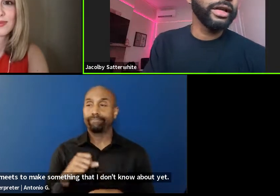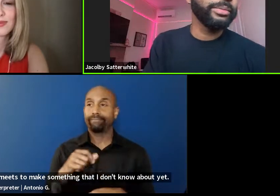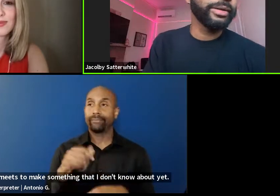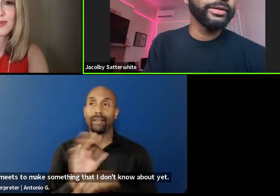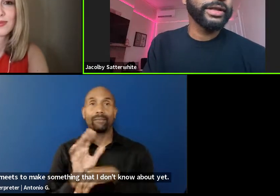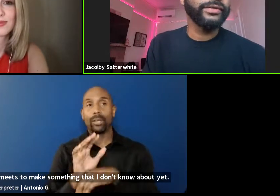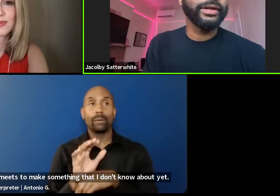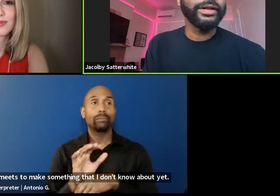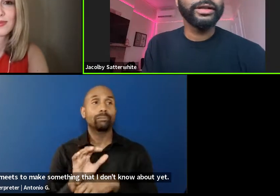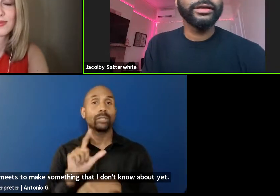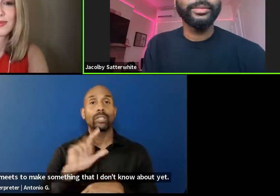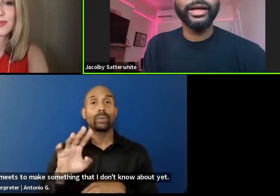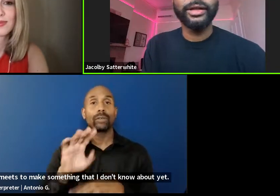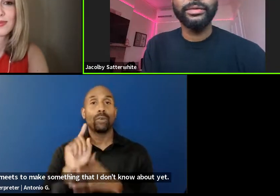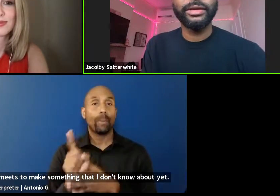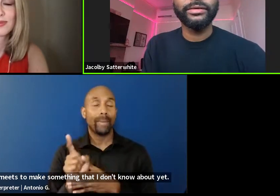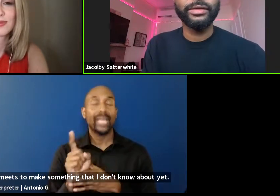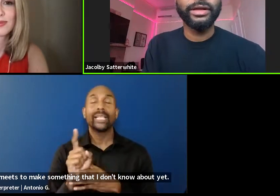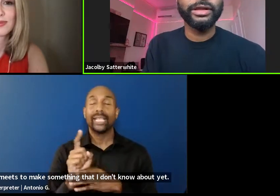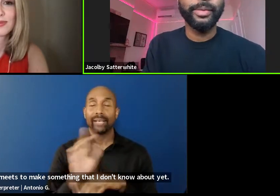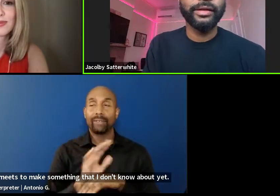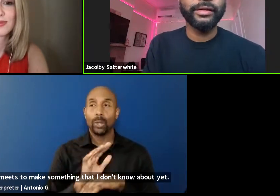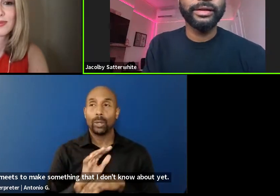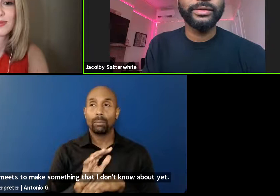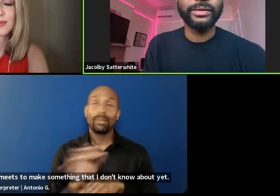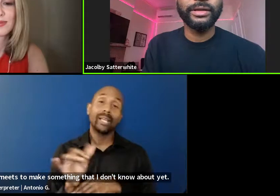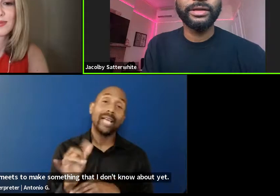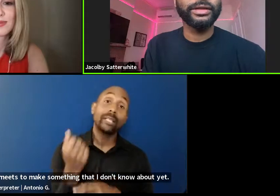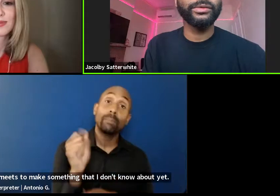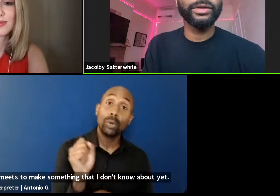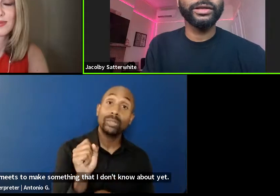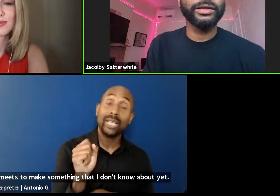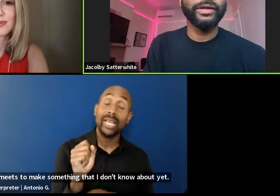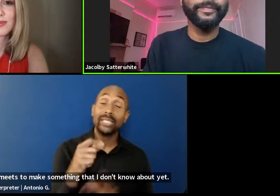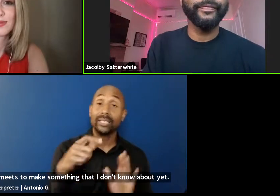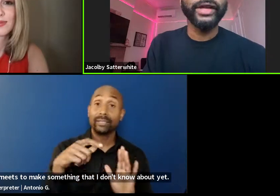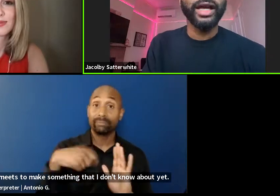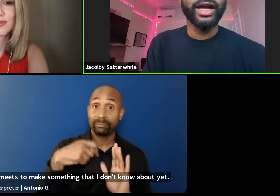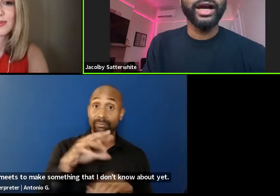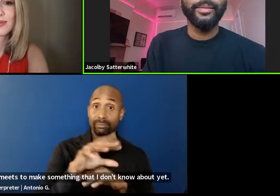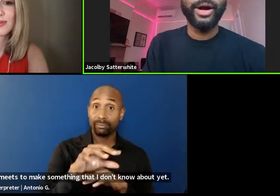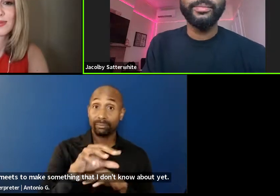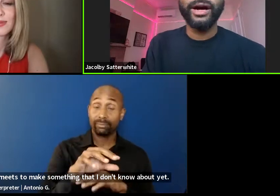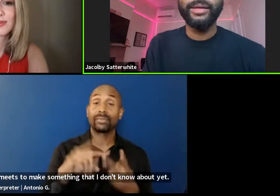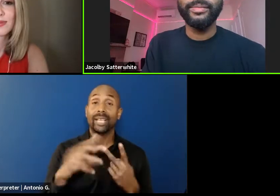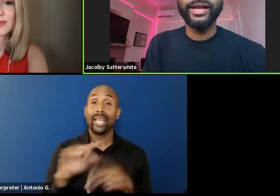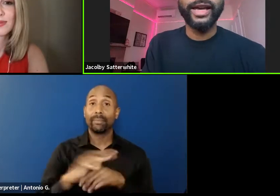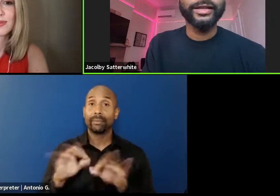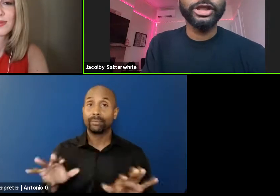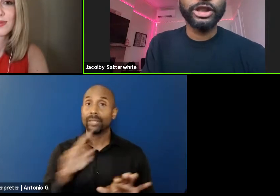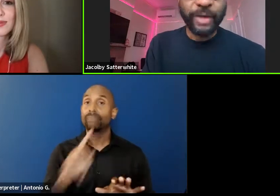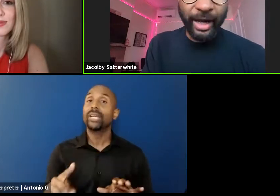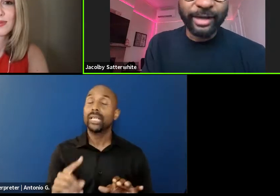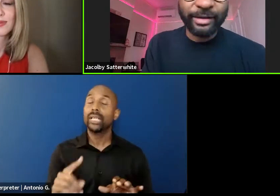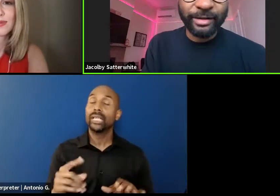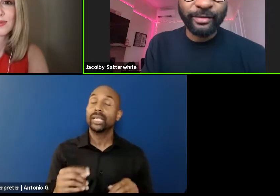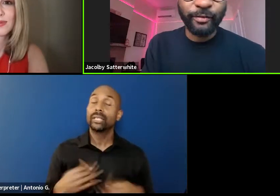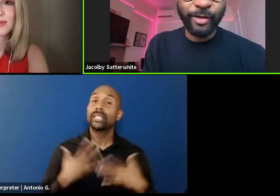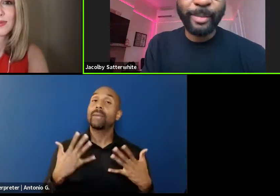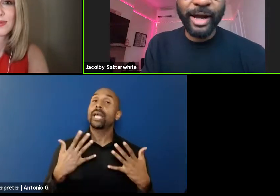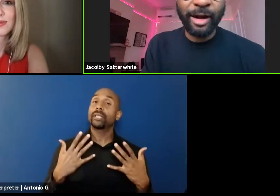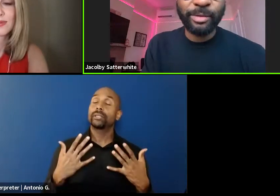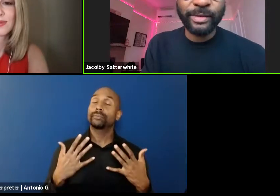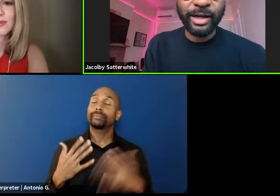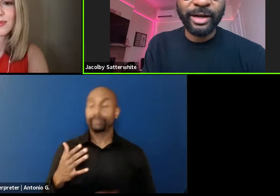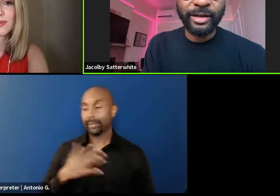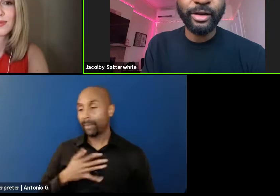You know, like the protest footage and the pandemic is really inspiring. This film. My mom had this track